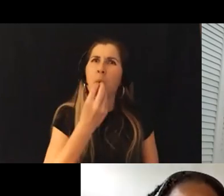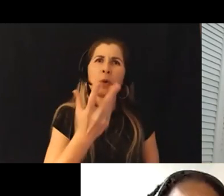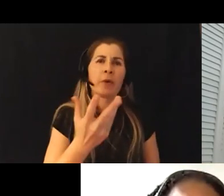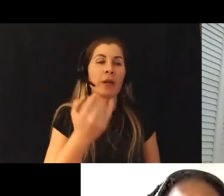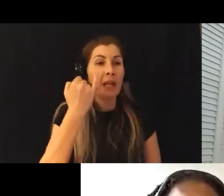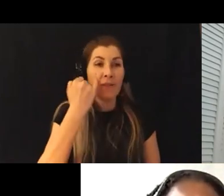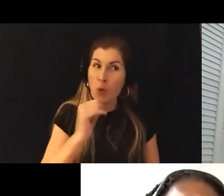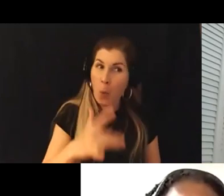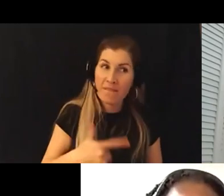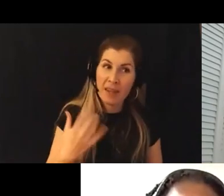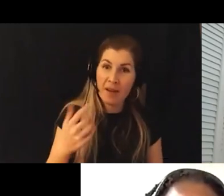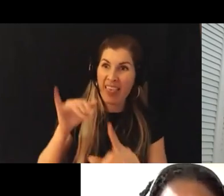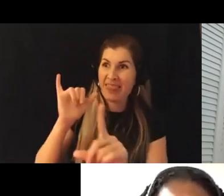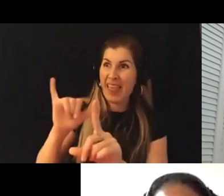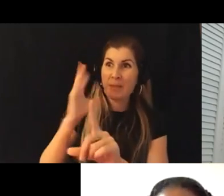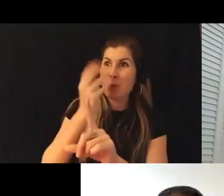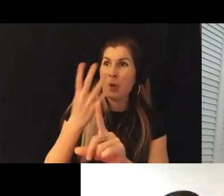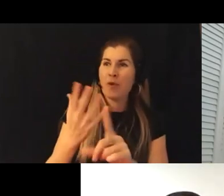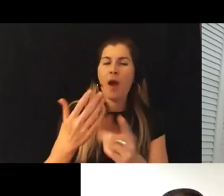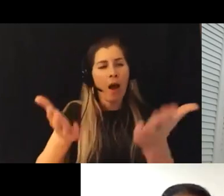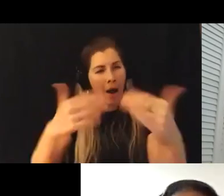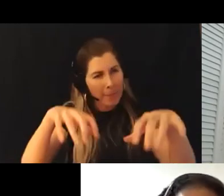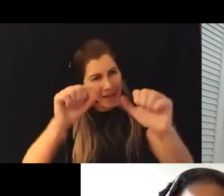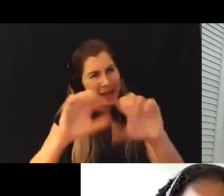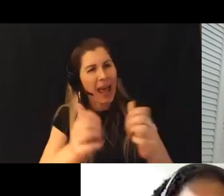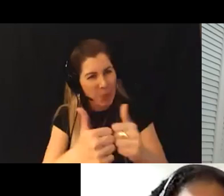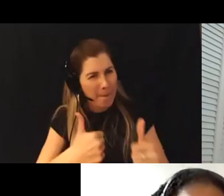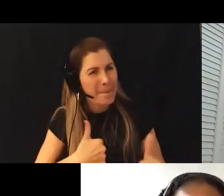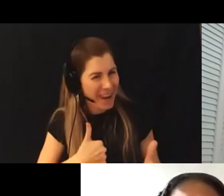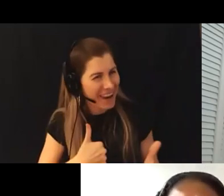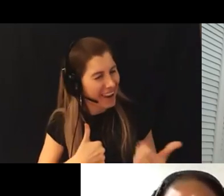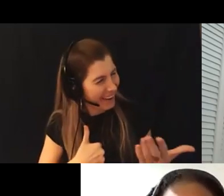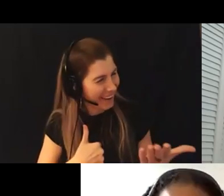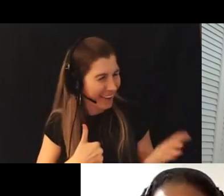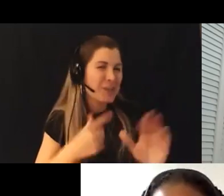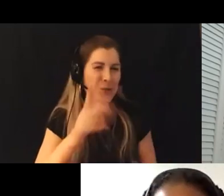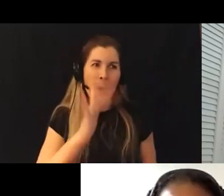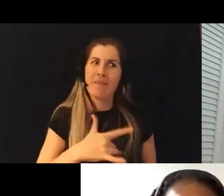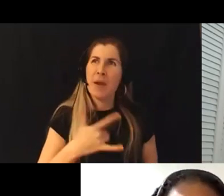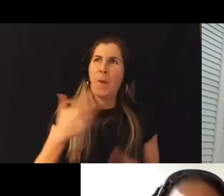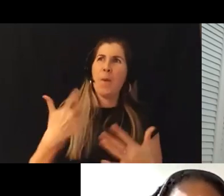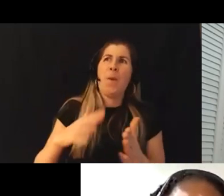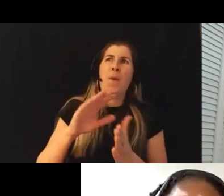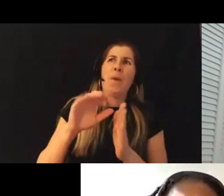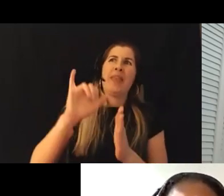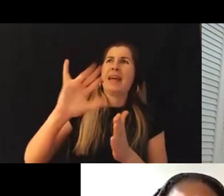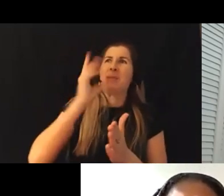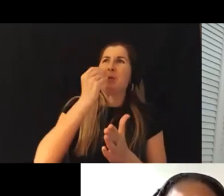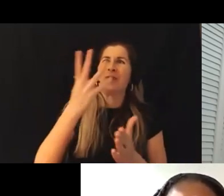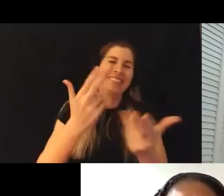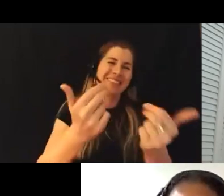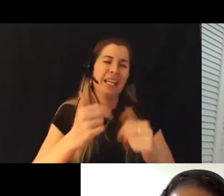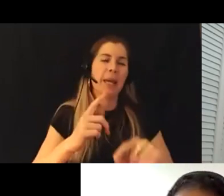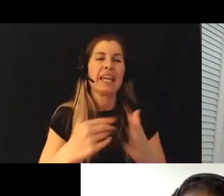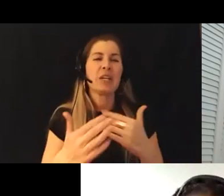that way, then come take the Maryland micro-credential with me and I'm the facilitator and you will leave that way, feeling that way, right? So, you know, I think that's a